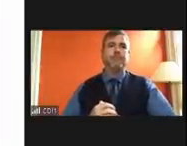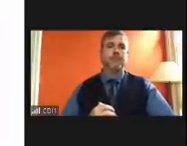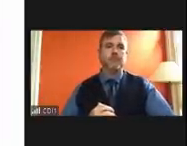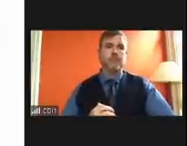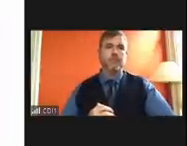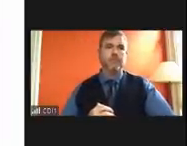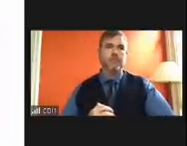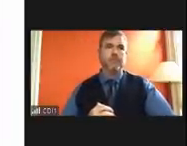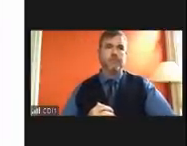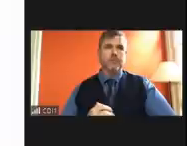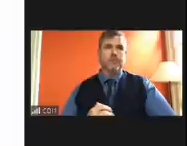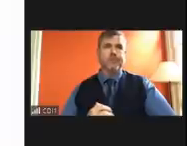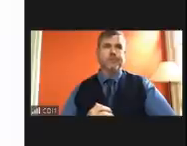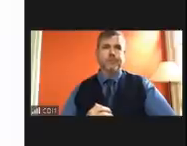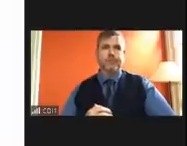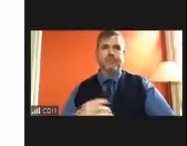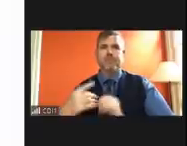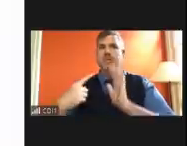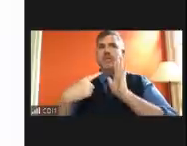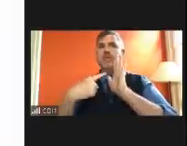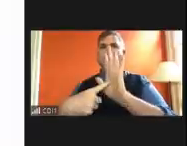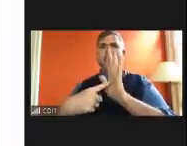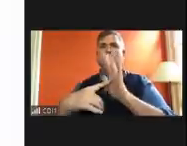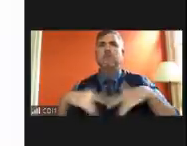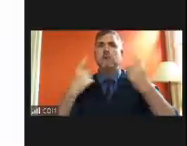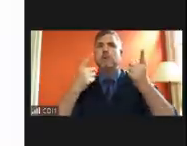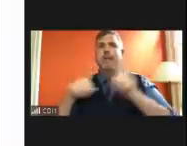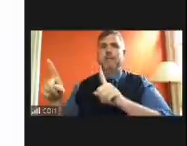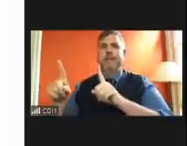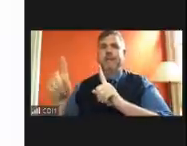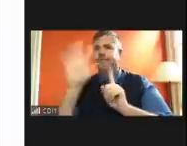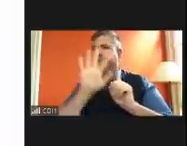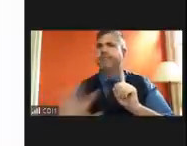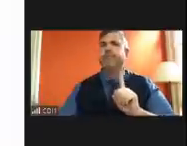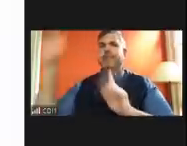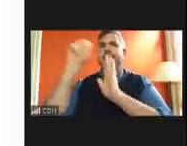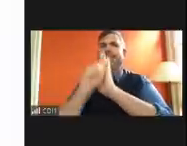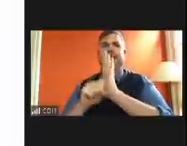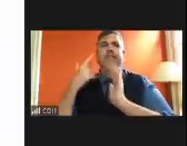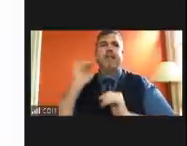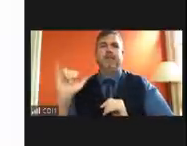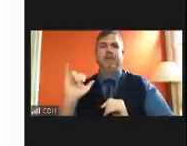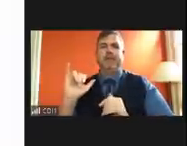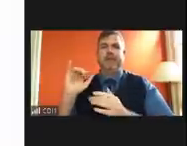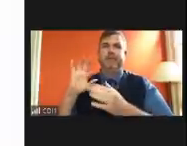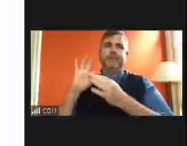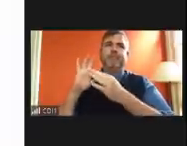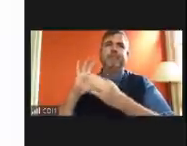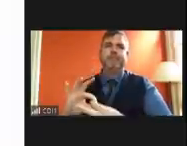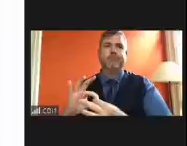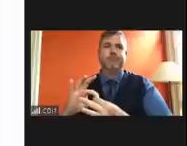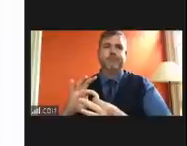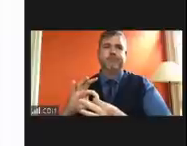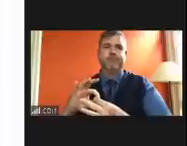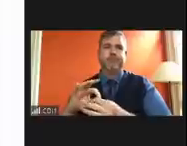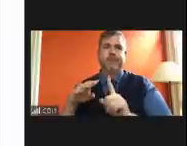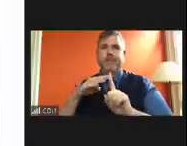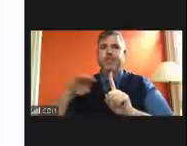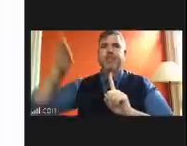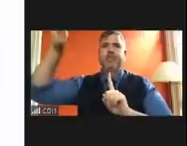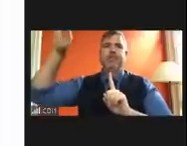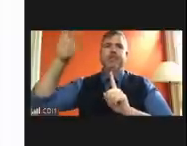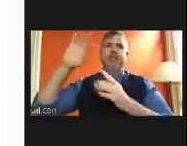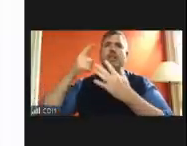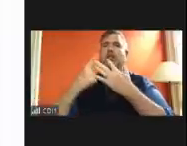This just shows what's happening across the state of California in terms of the surge, really starting in kind of late June, increases in